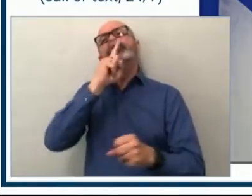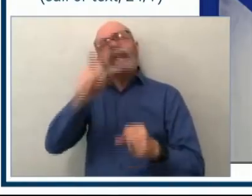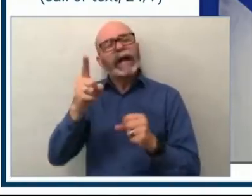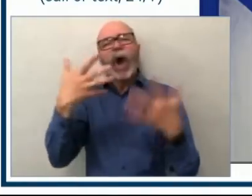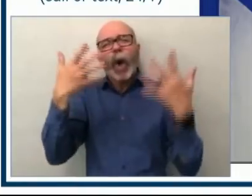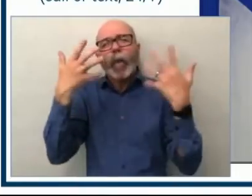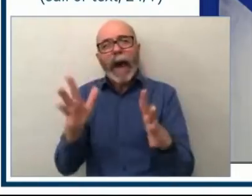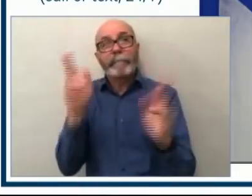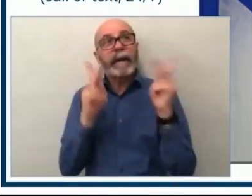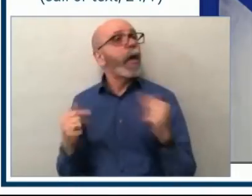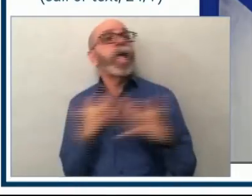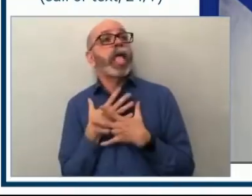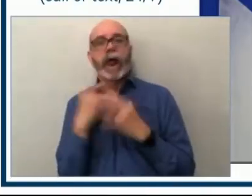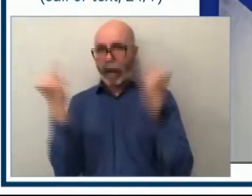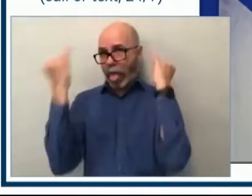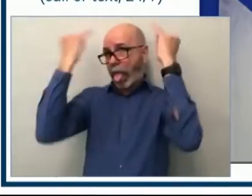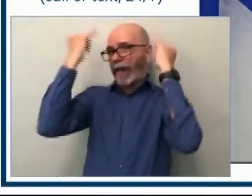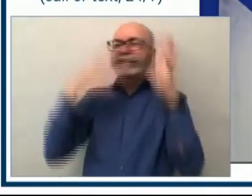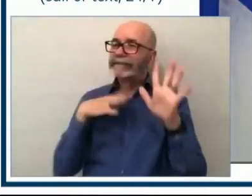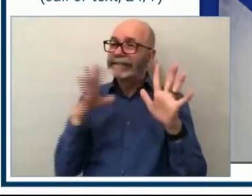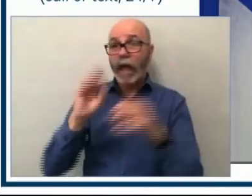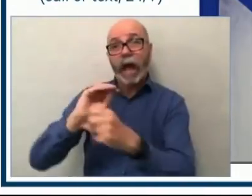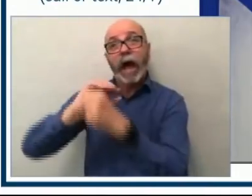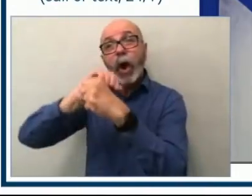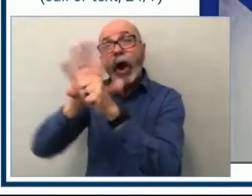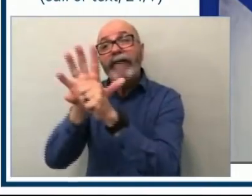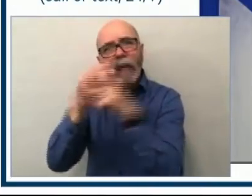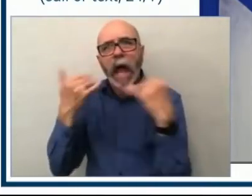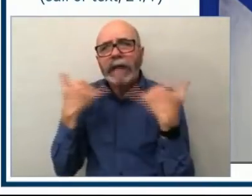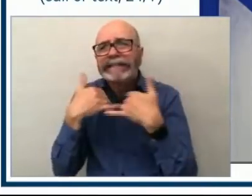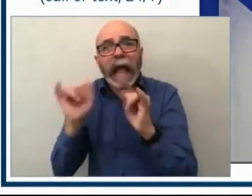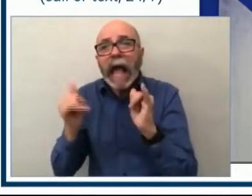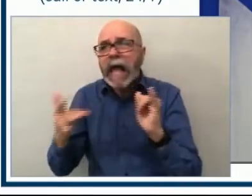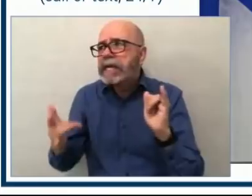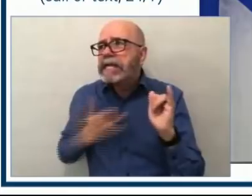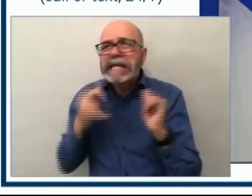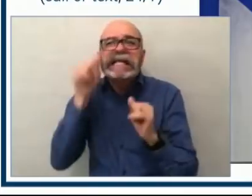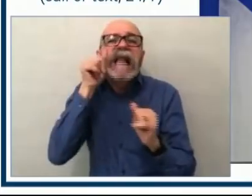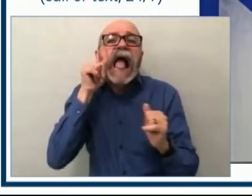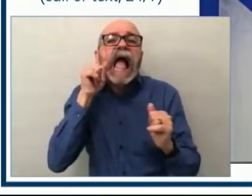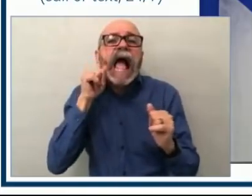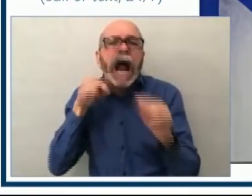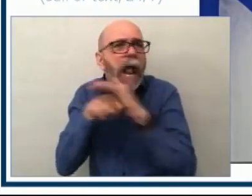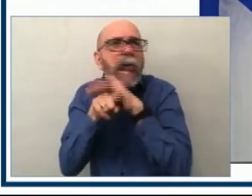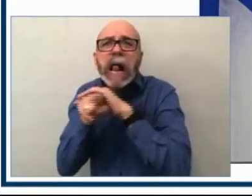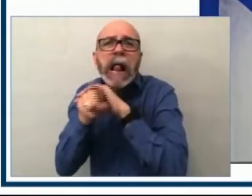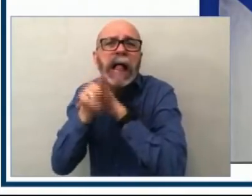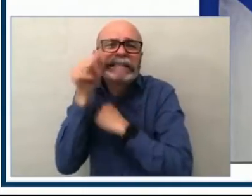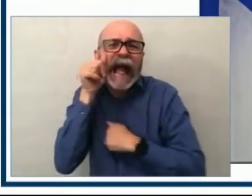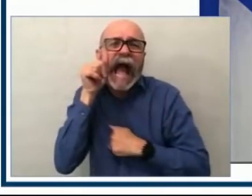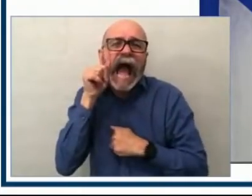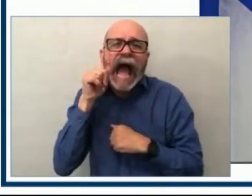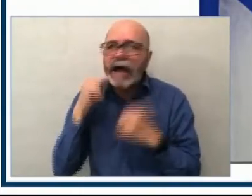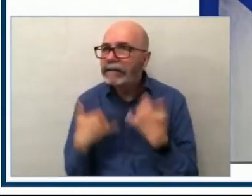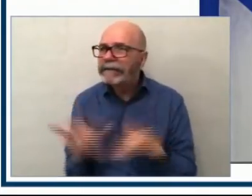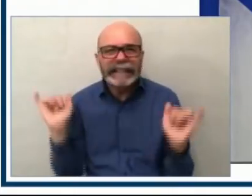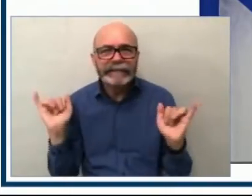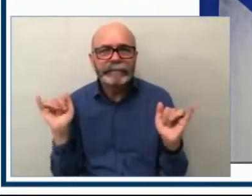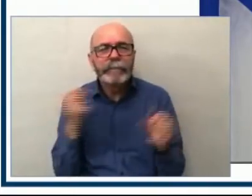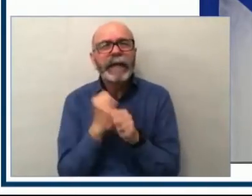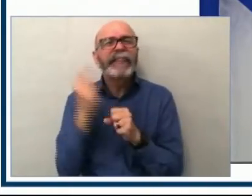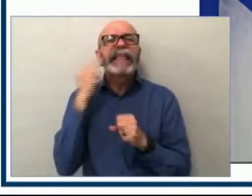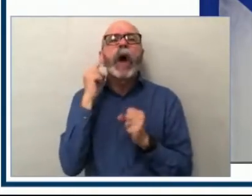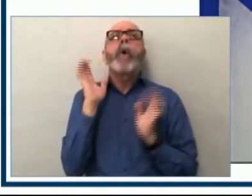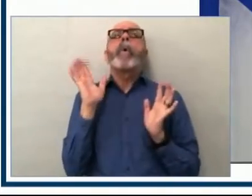thinking at all. So let's stay ahead of COVID, continue to take the virus and the variants seriously. Let's remain